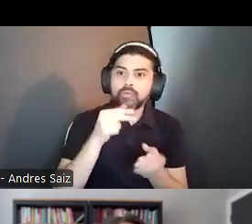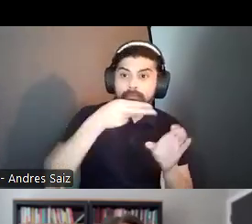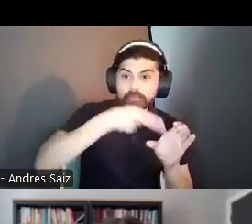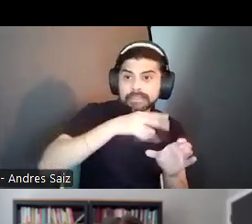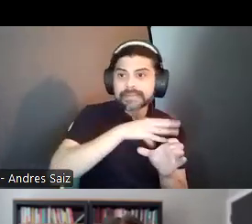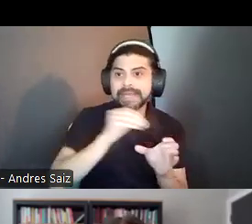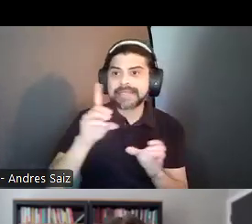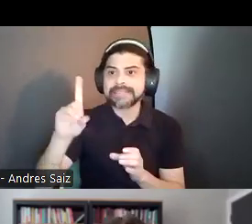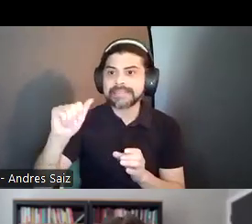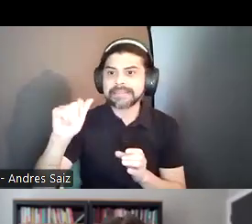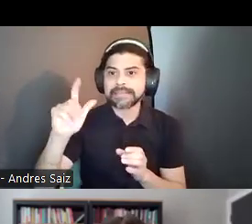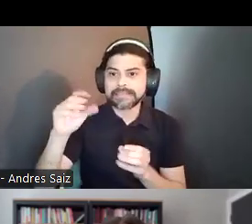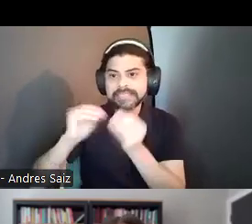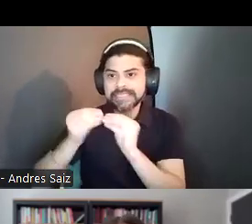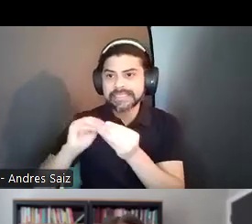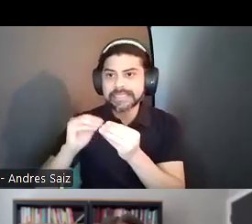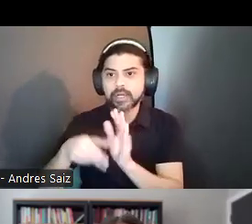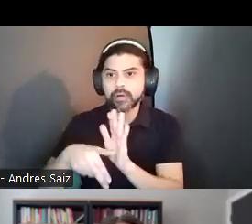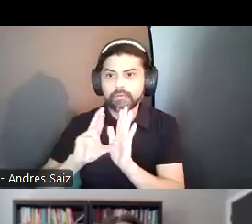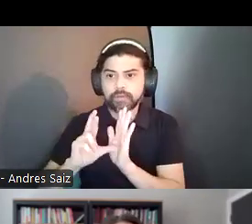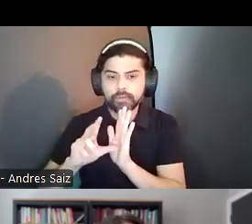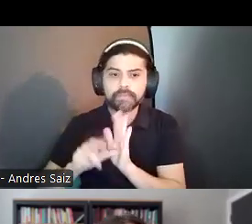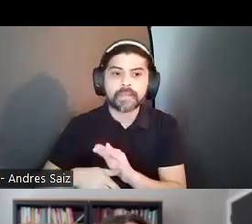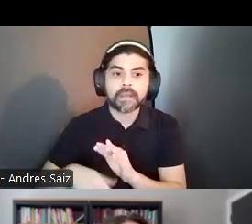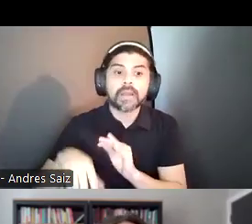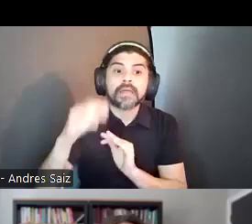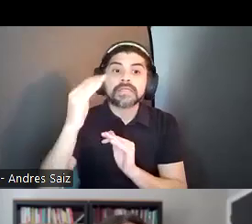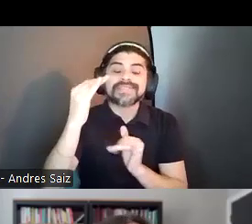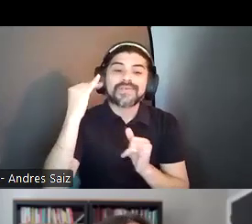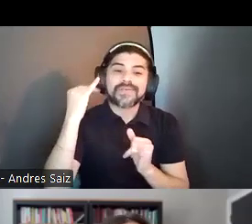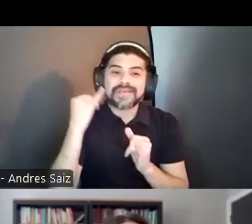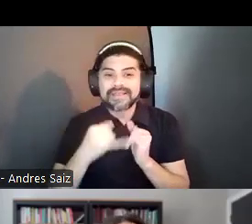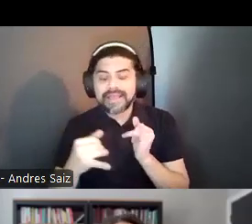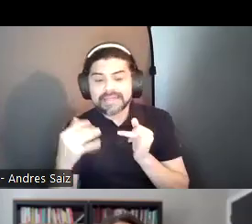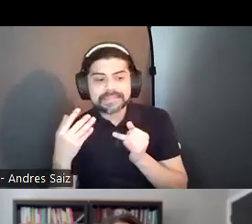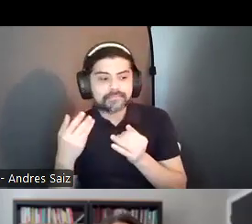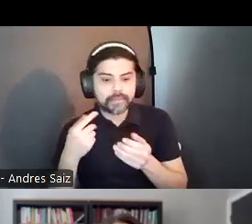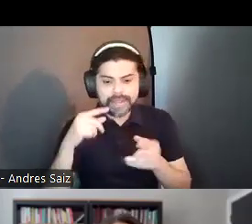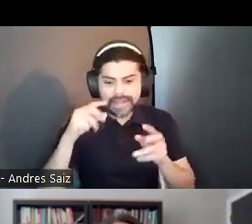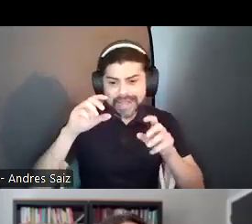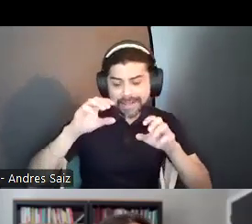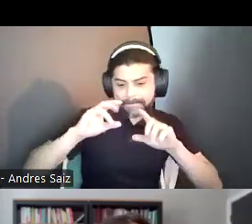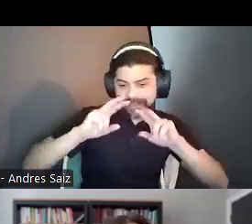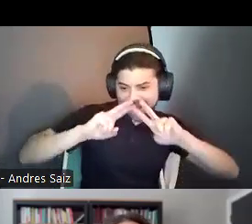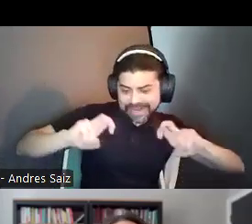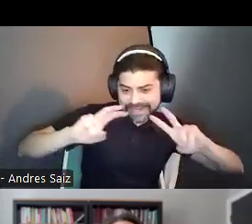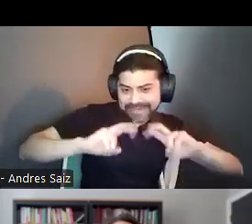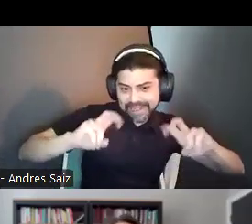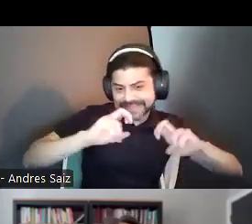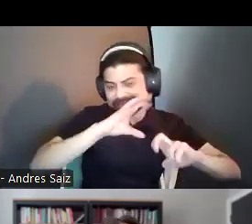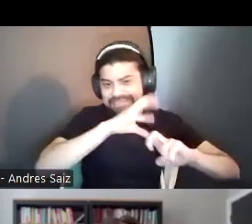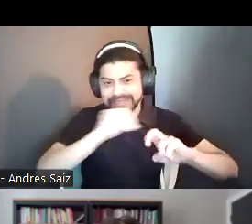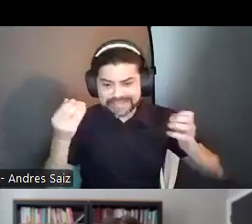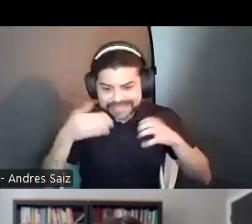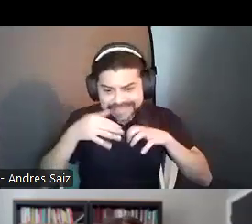So the latter half of the project focuses on analysis and synthesis and sort of next steps. So